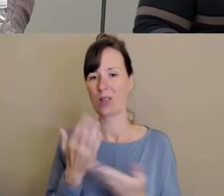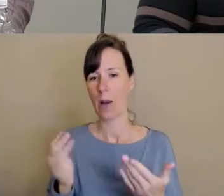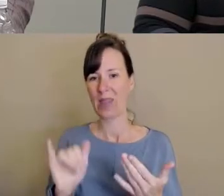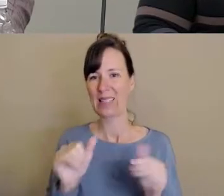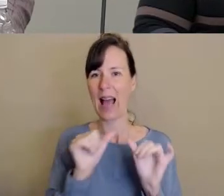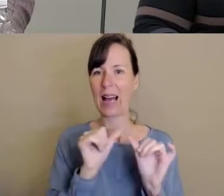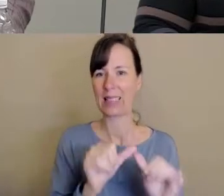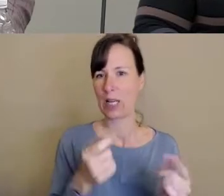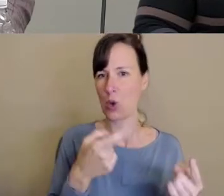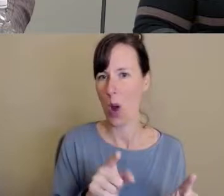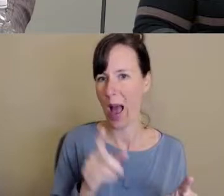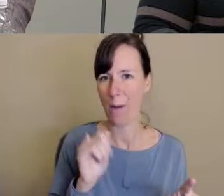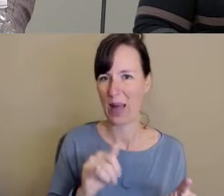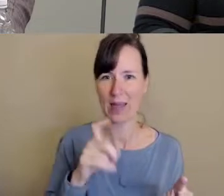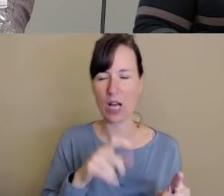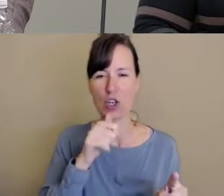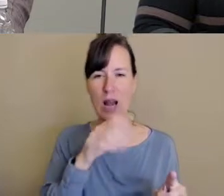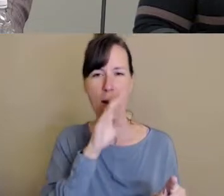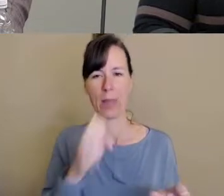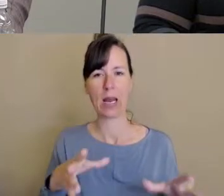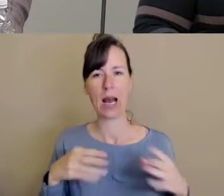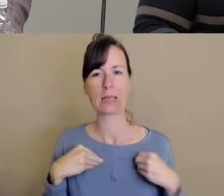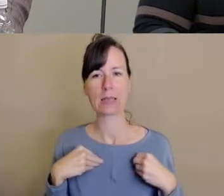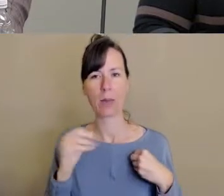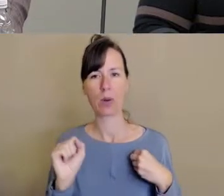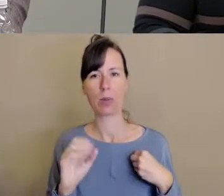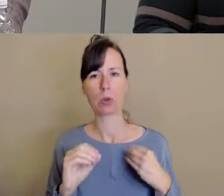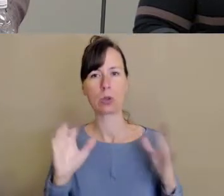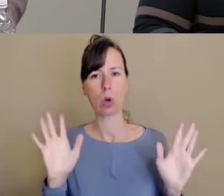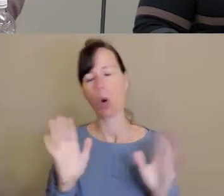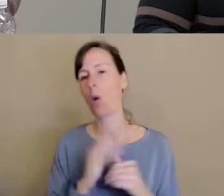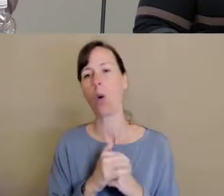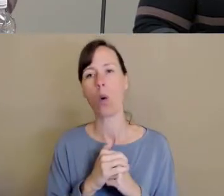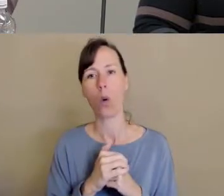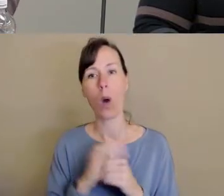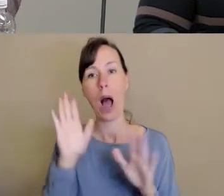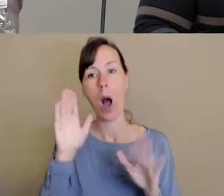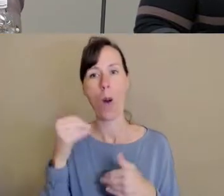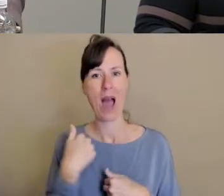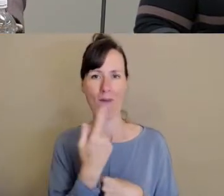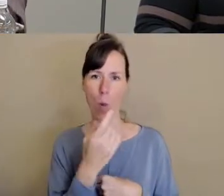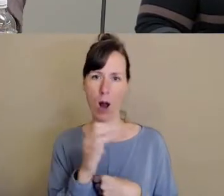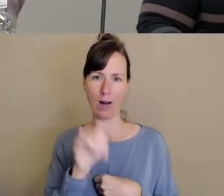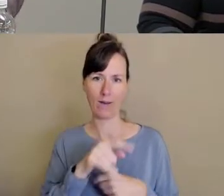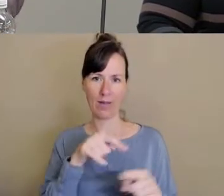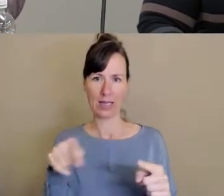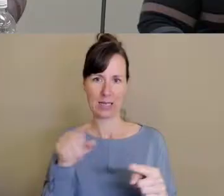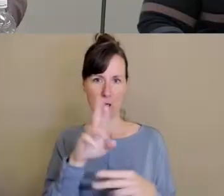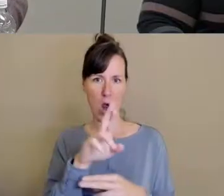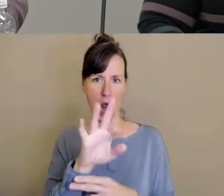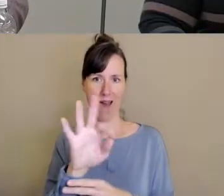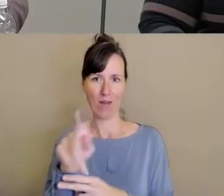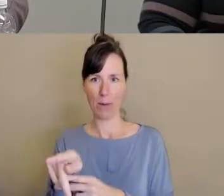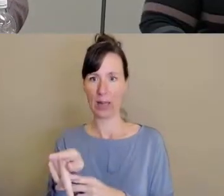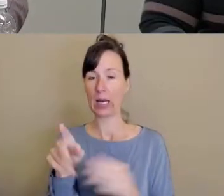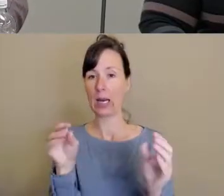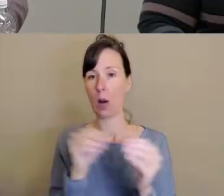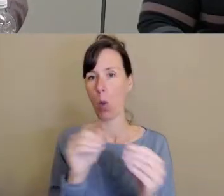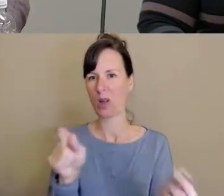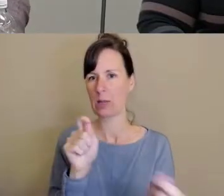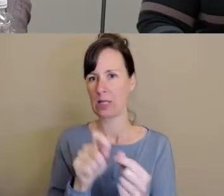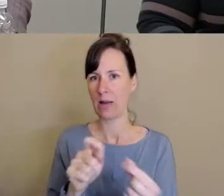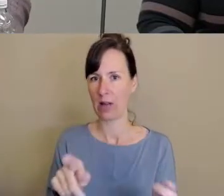So I'm just going to leave that there. I hope to have one of these RFPs, more specifically the